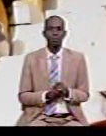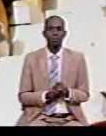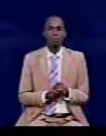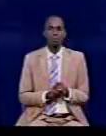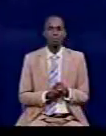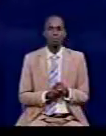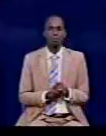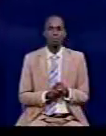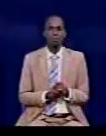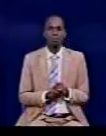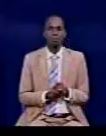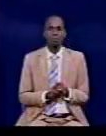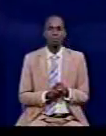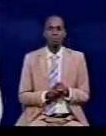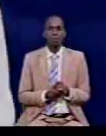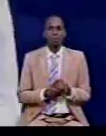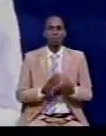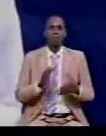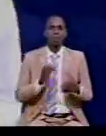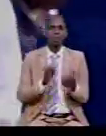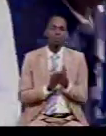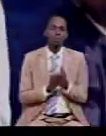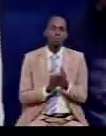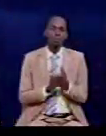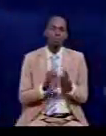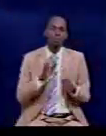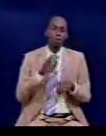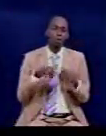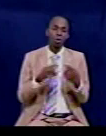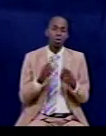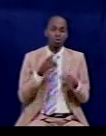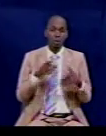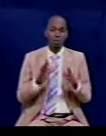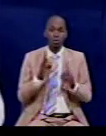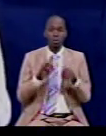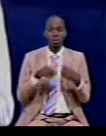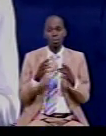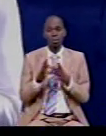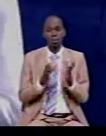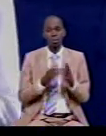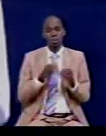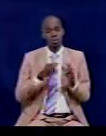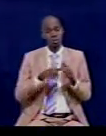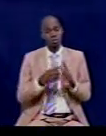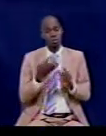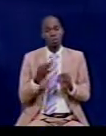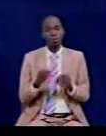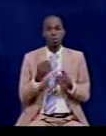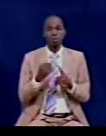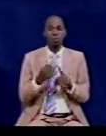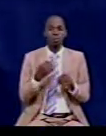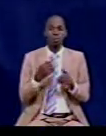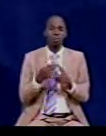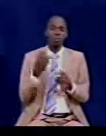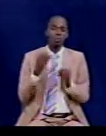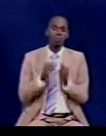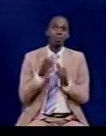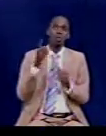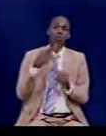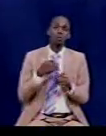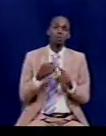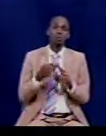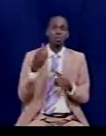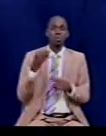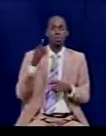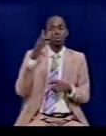In the beginning was the Word, and the Word was with God, and the Word was God. And the Word was made flesh and dwelt among us, and we beheld his